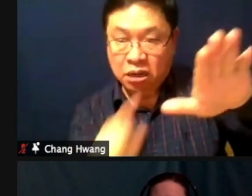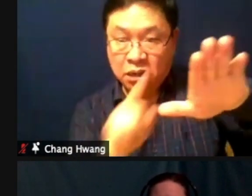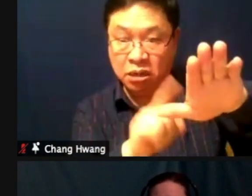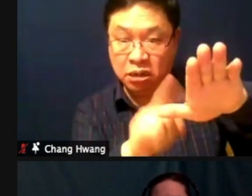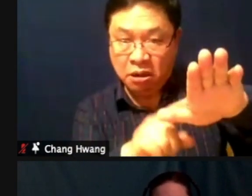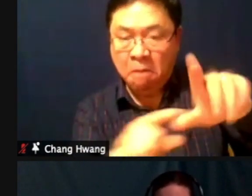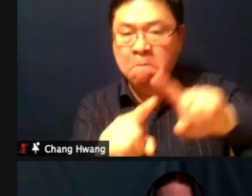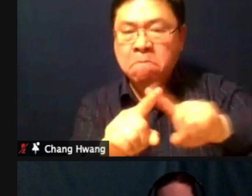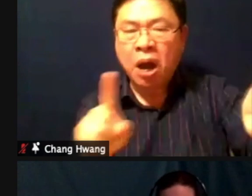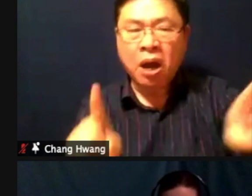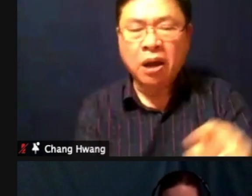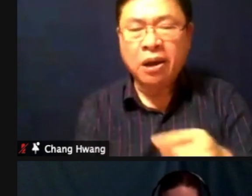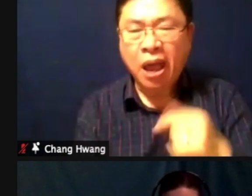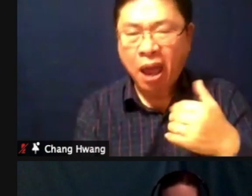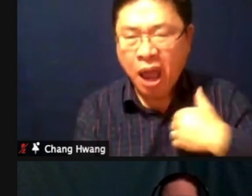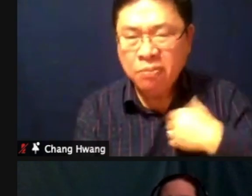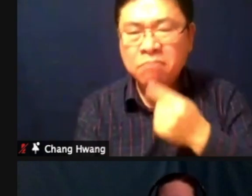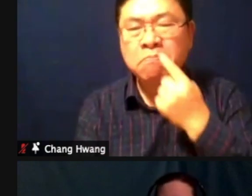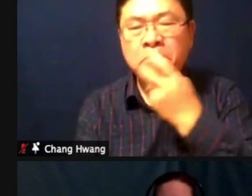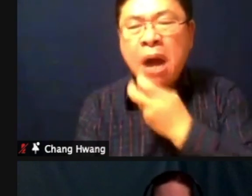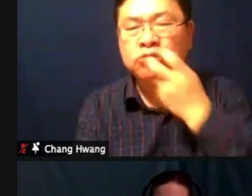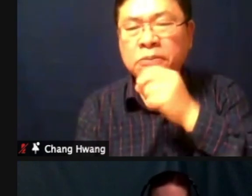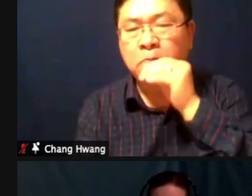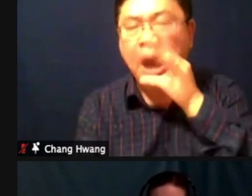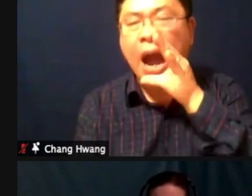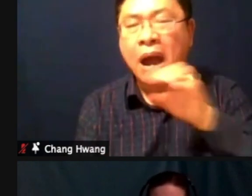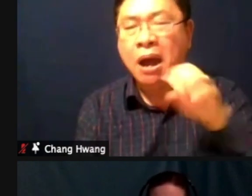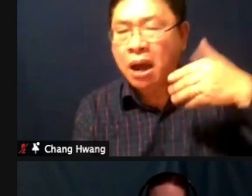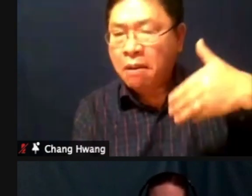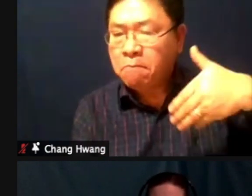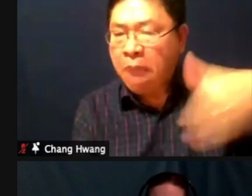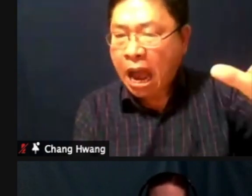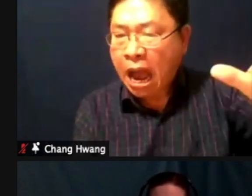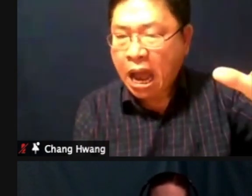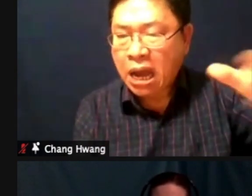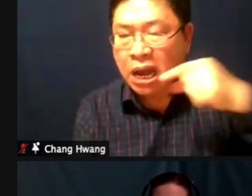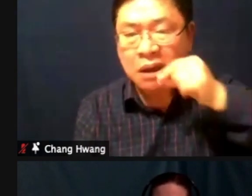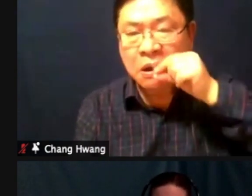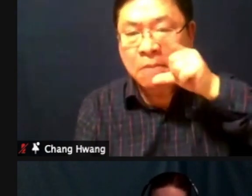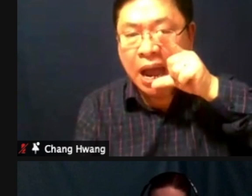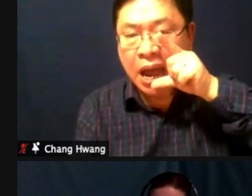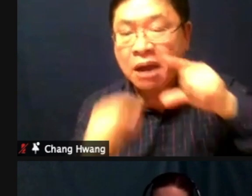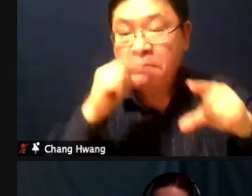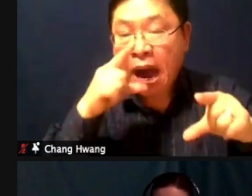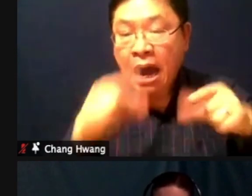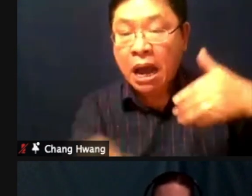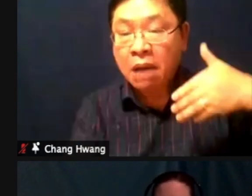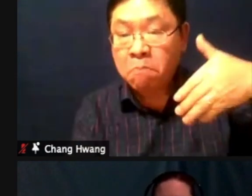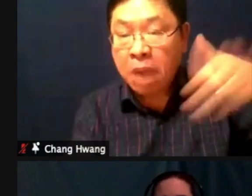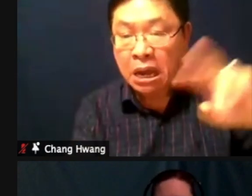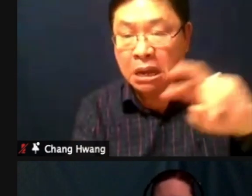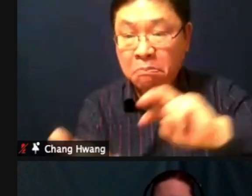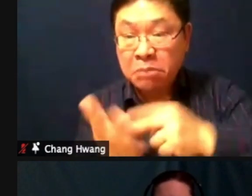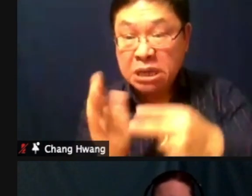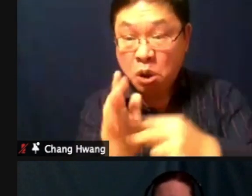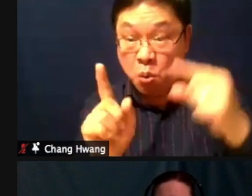So they'll have one sign, for instance, this sign, moving away, but they'll have the mouthing